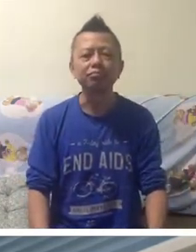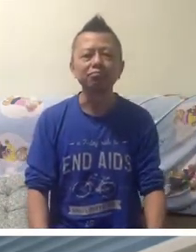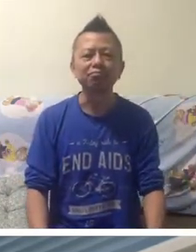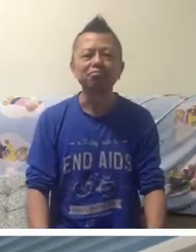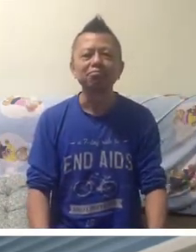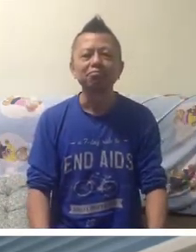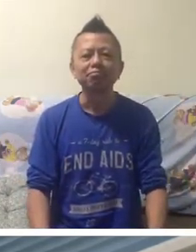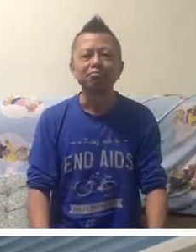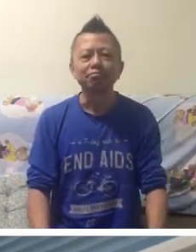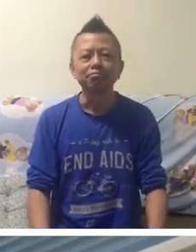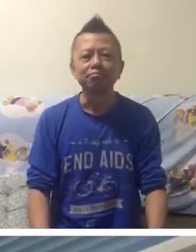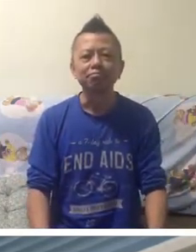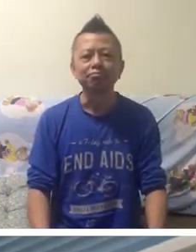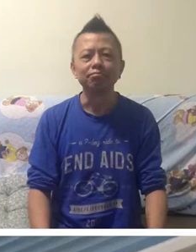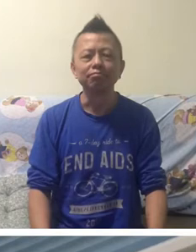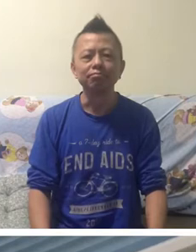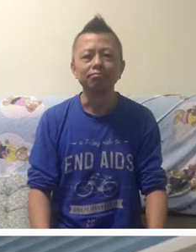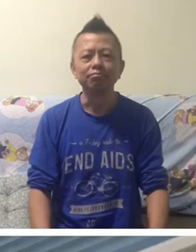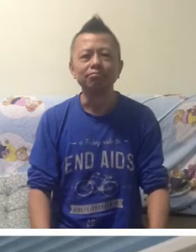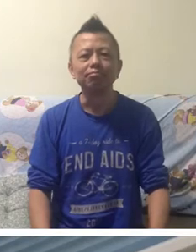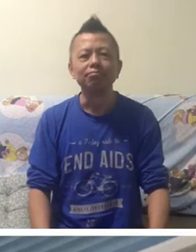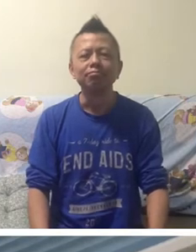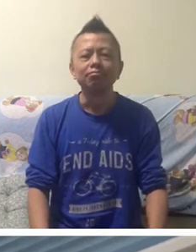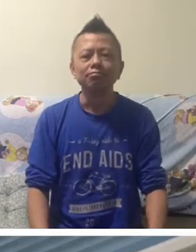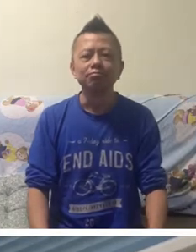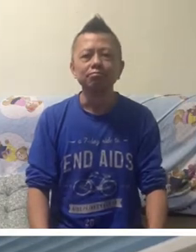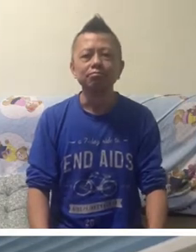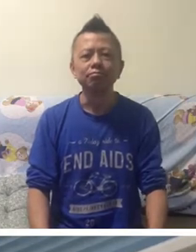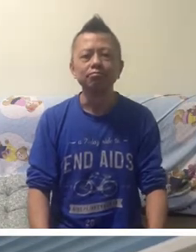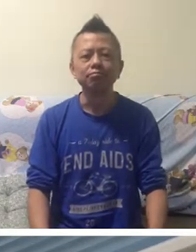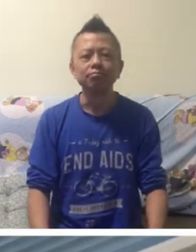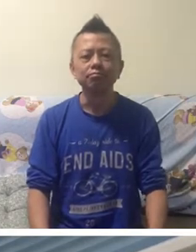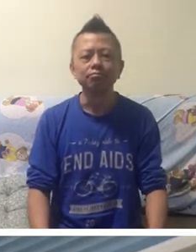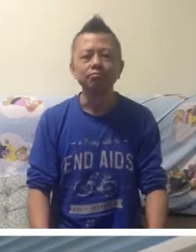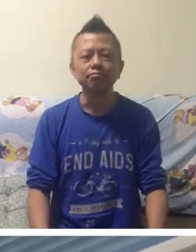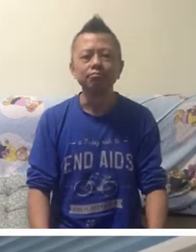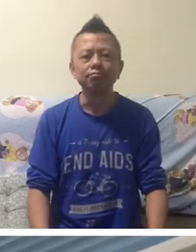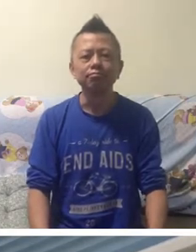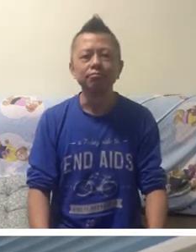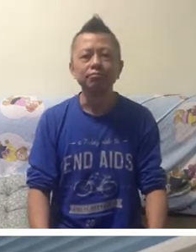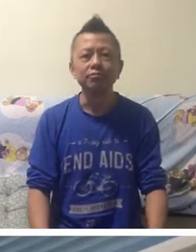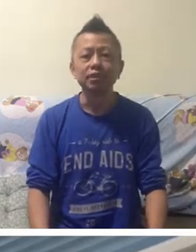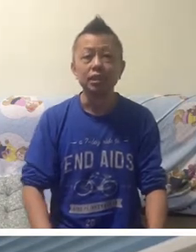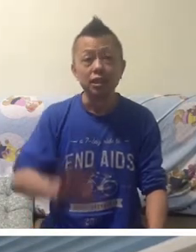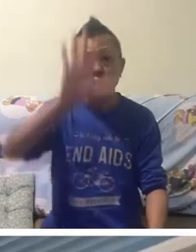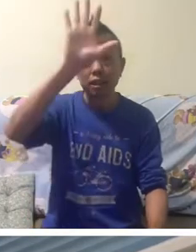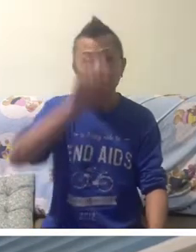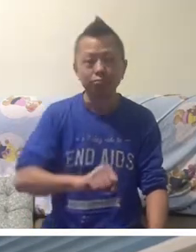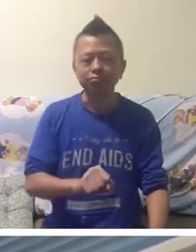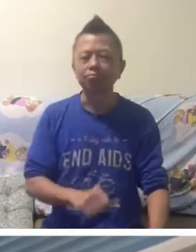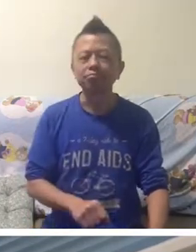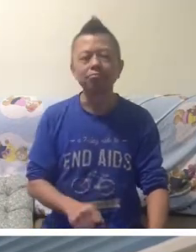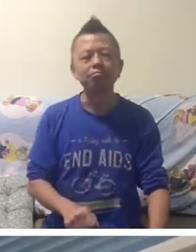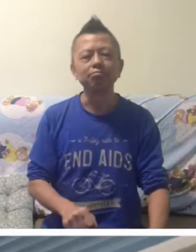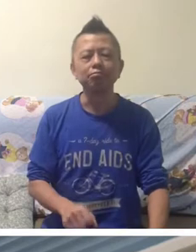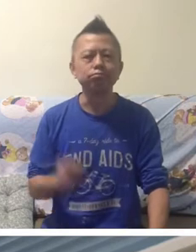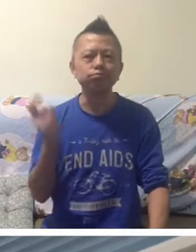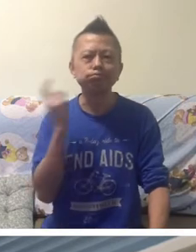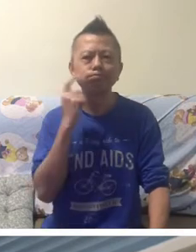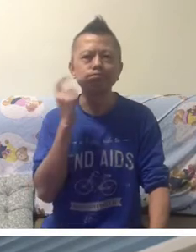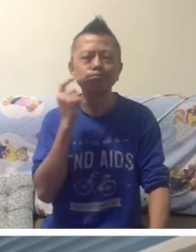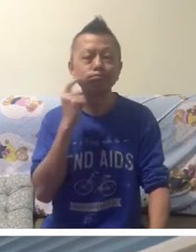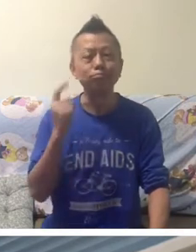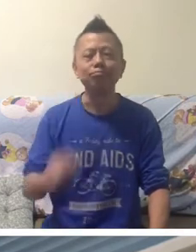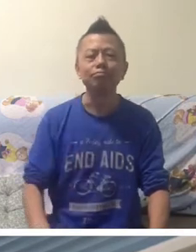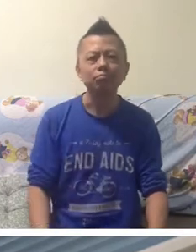small world, but still a world to me, that I survived day one.